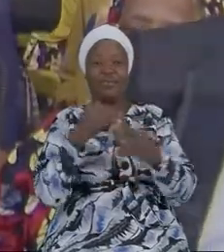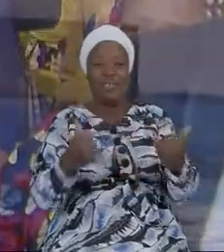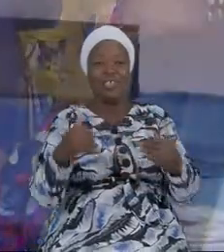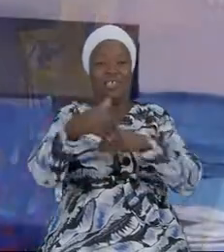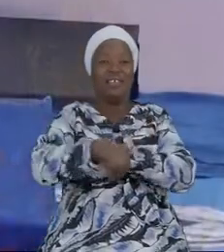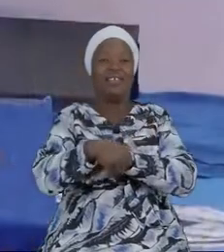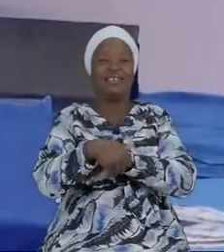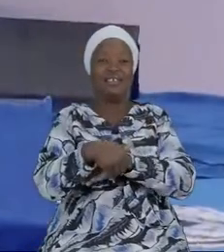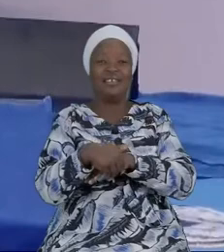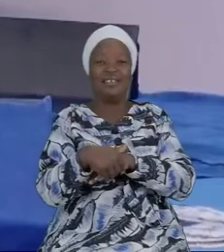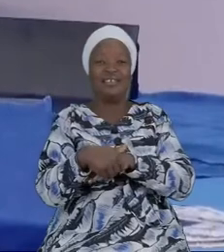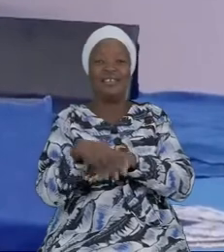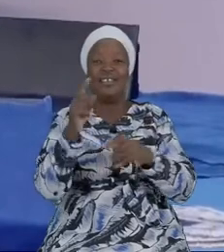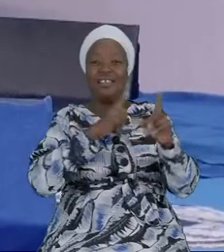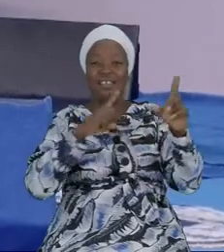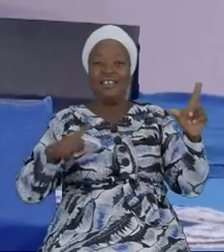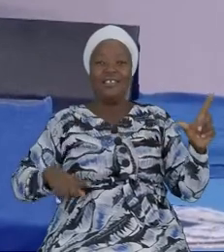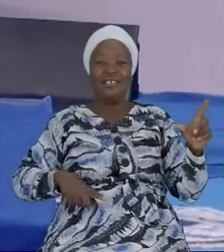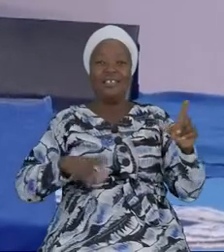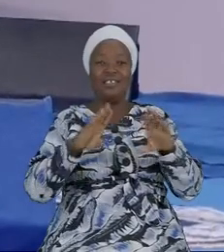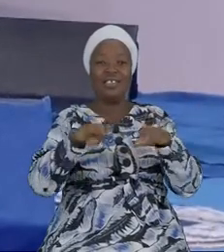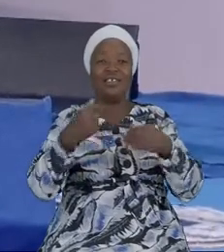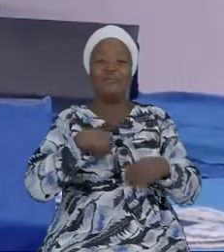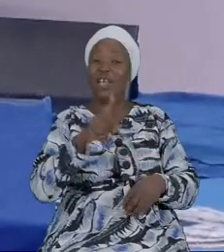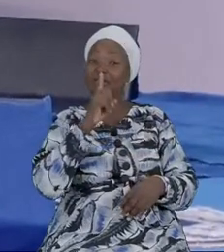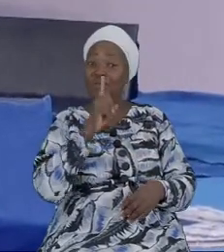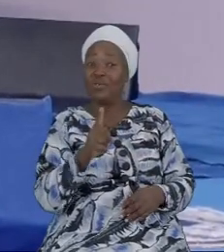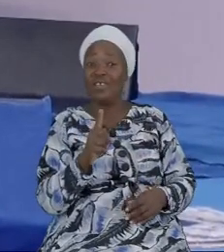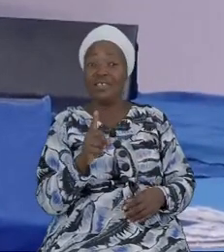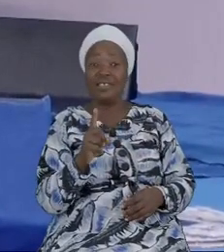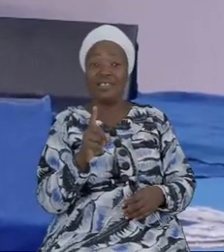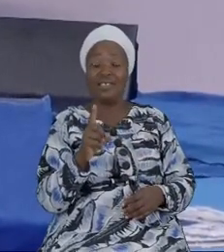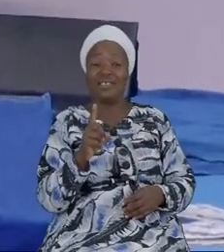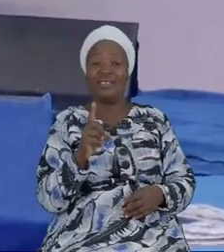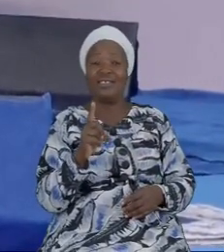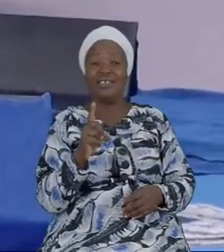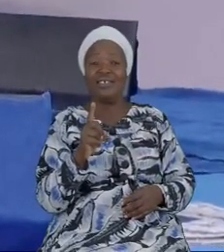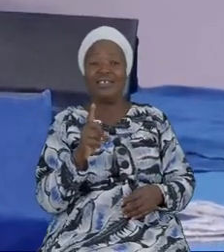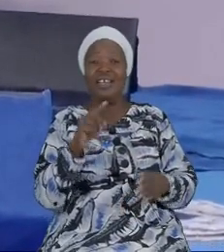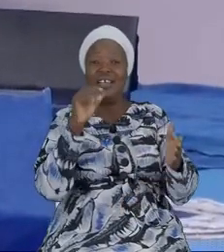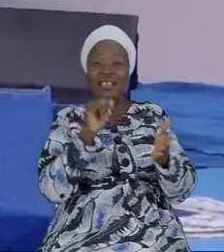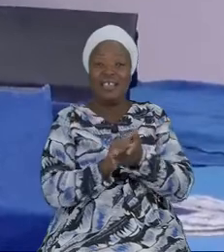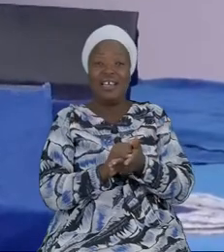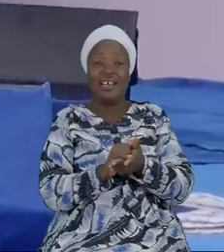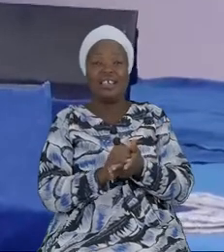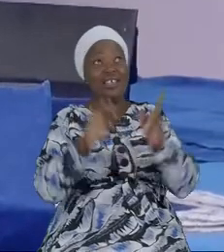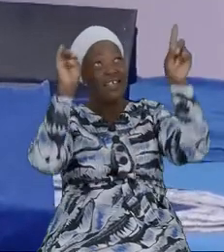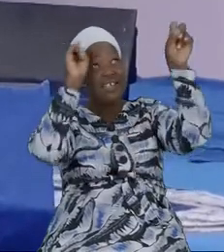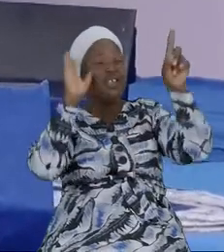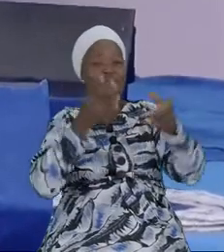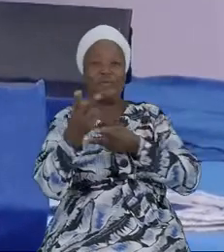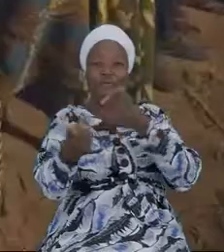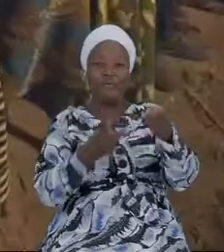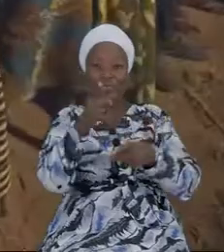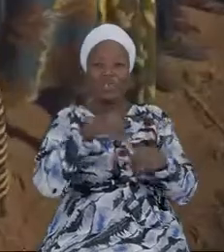Tonight, the Lord gives me assurance that He will visit you